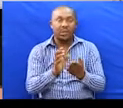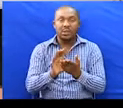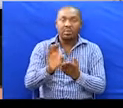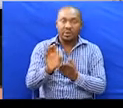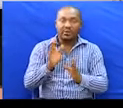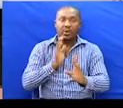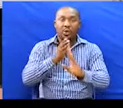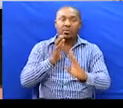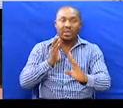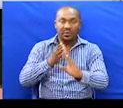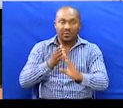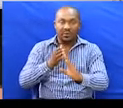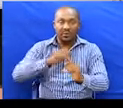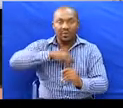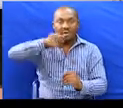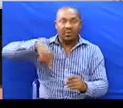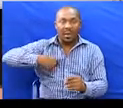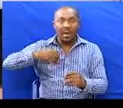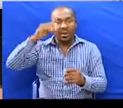objectives of our lesson.